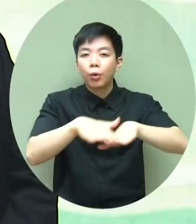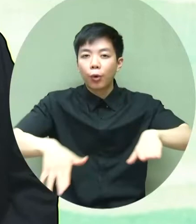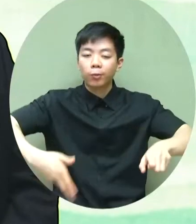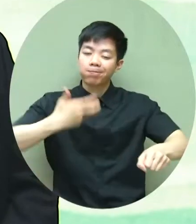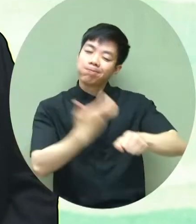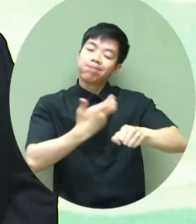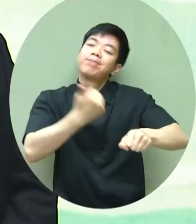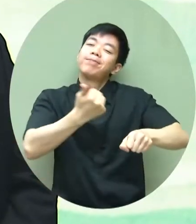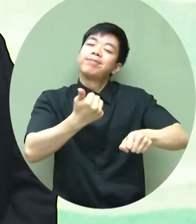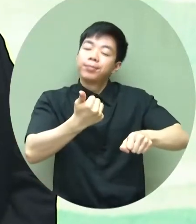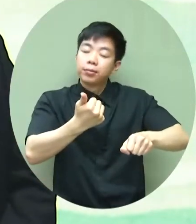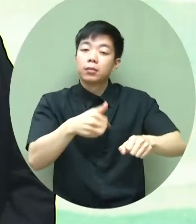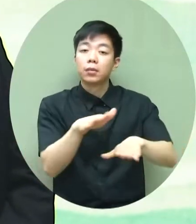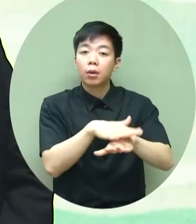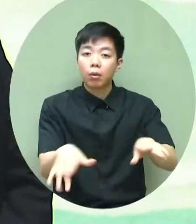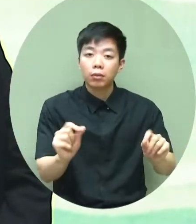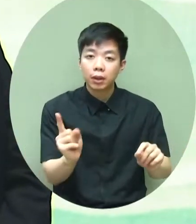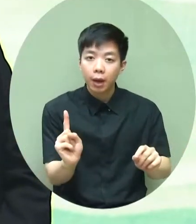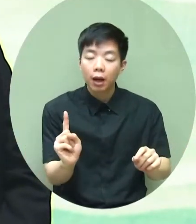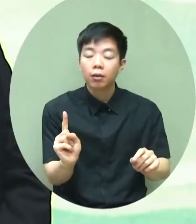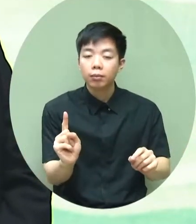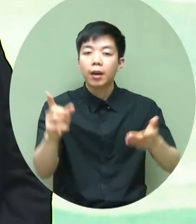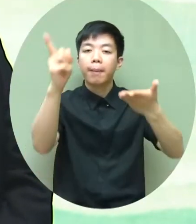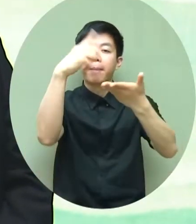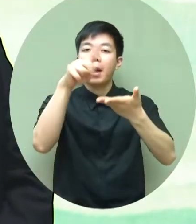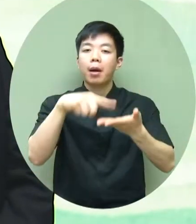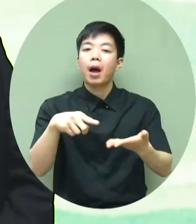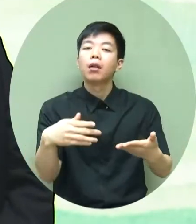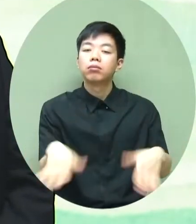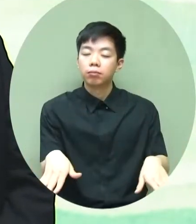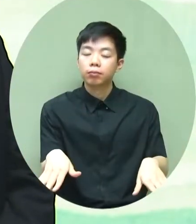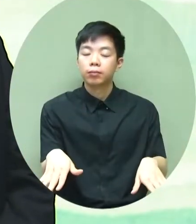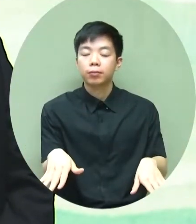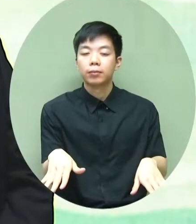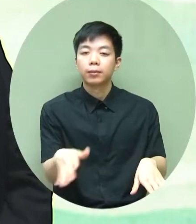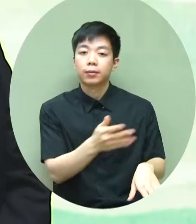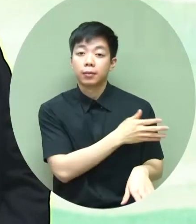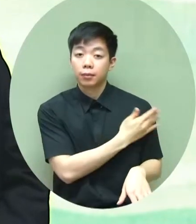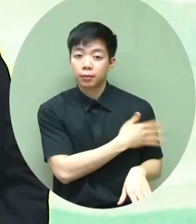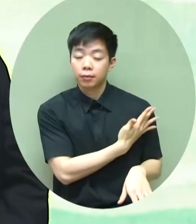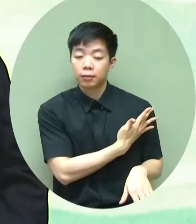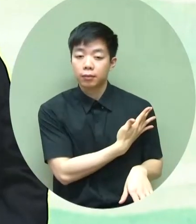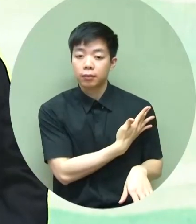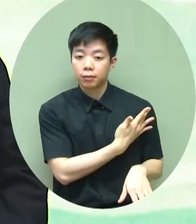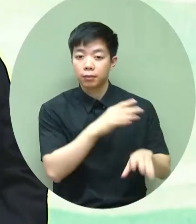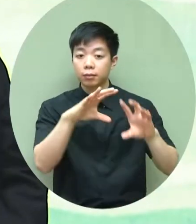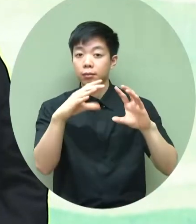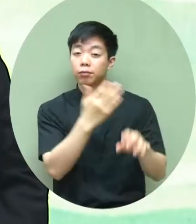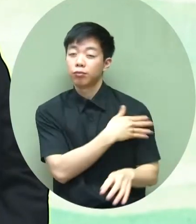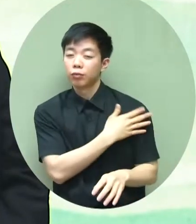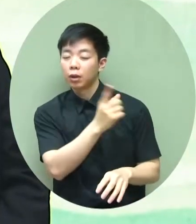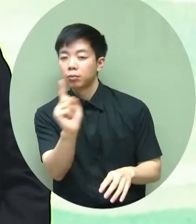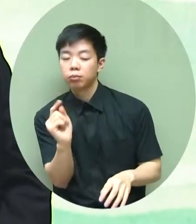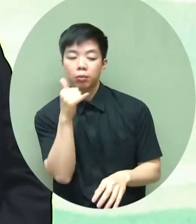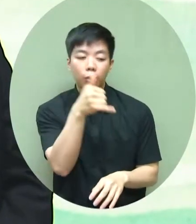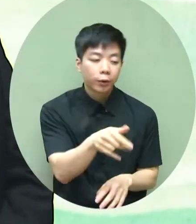and investigation and supervision by the authorities, like the Fire Services Department, the Environmental